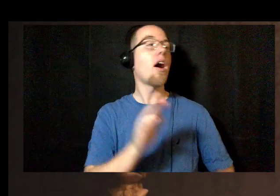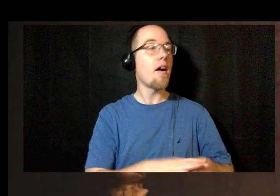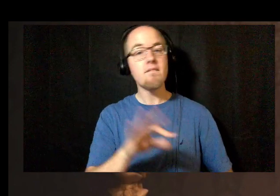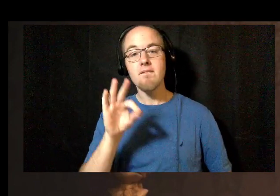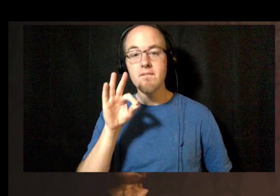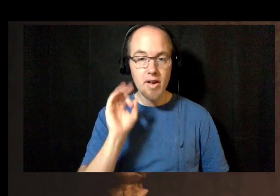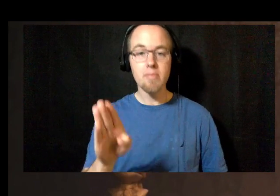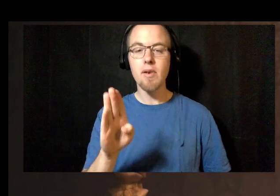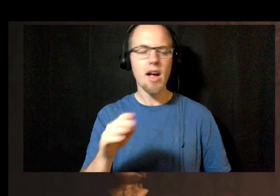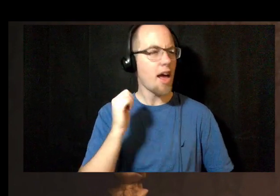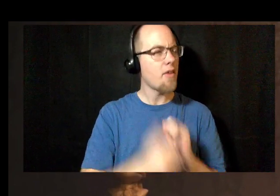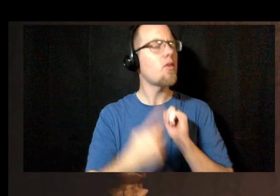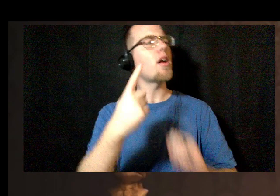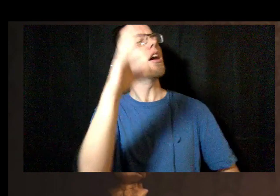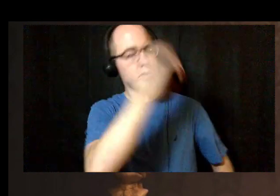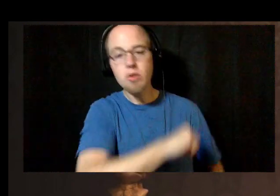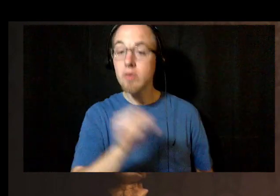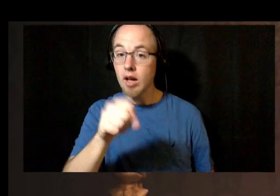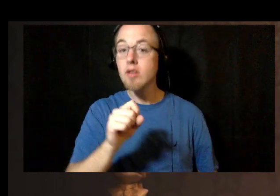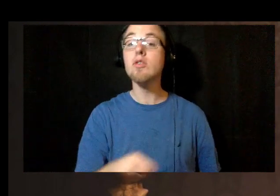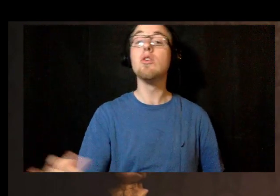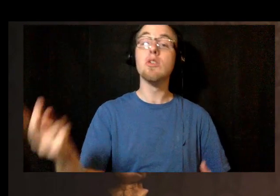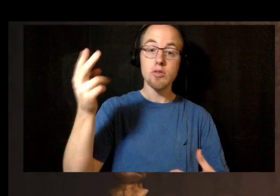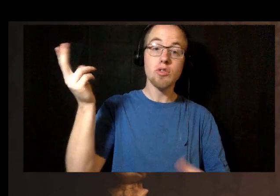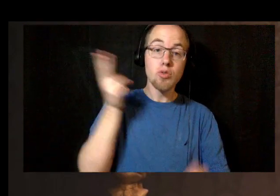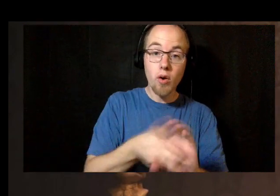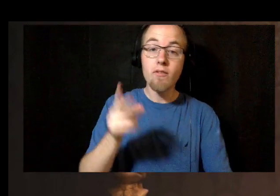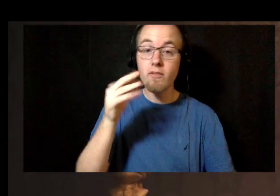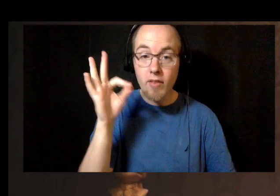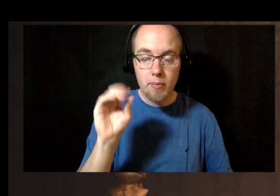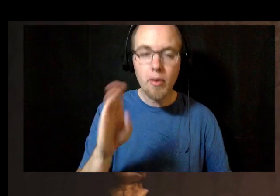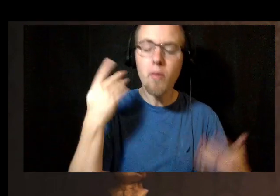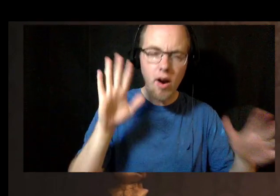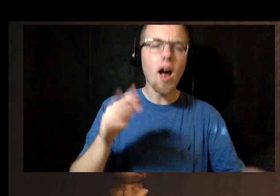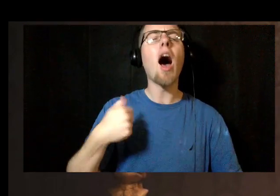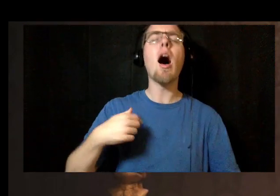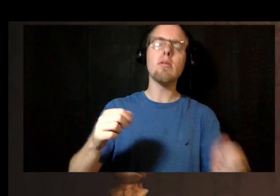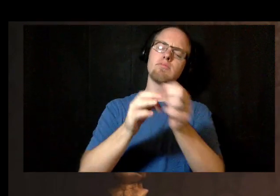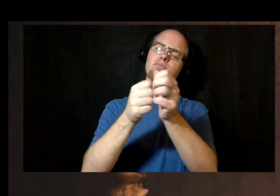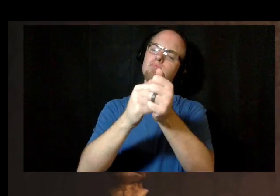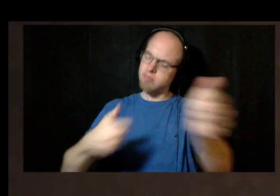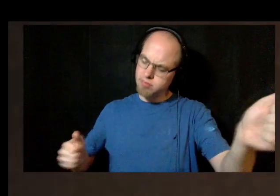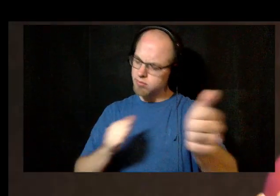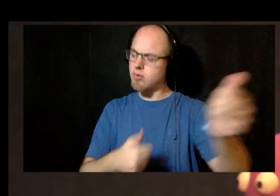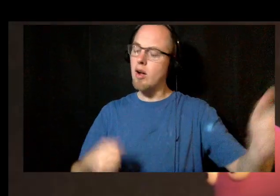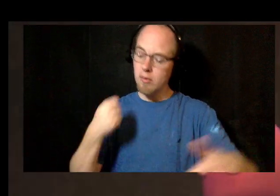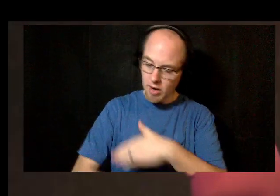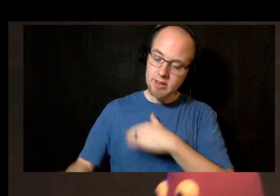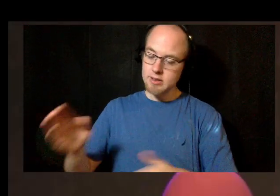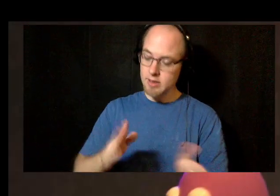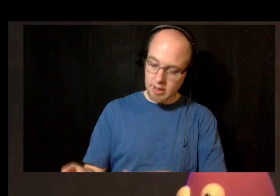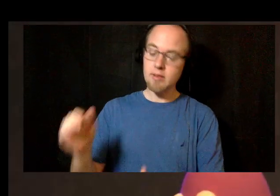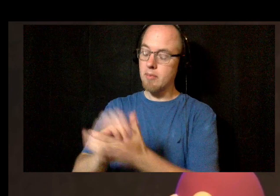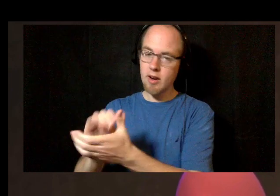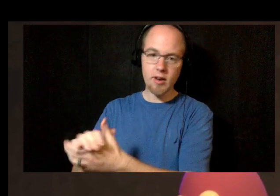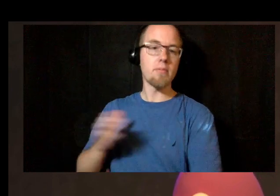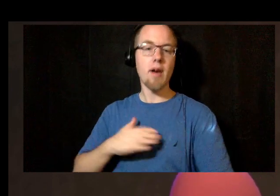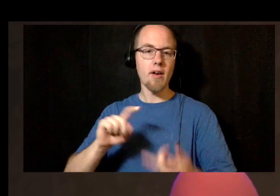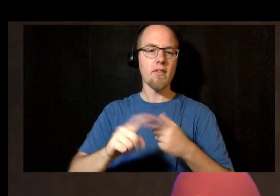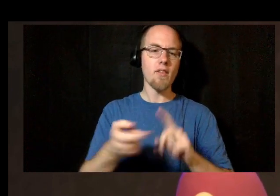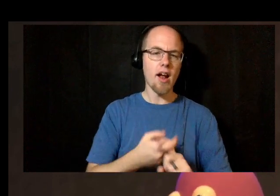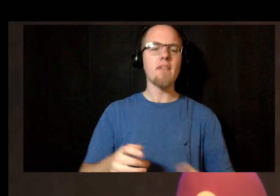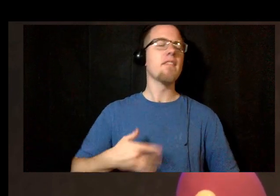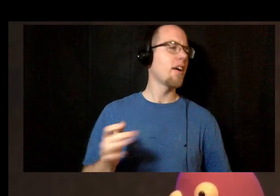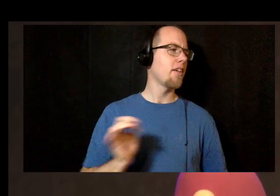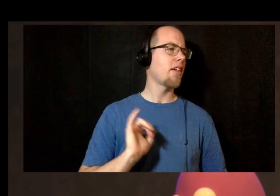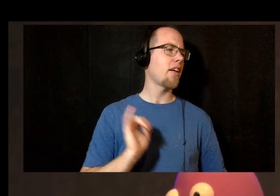you are. I am so behind on the births, deaths and marriages of my friends that I feel like the time traveller's